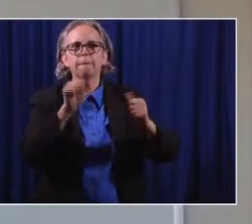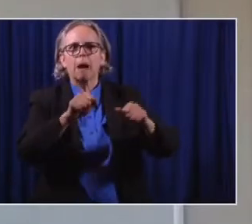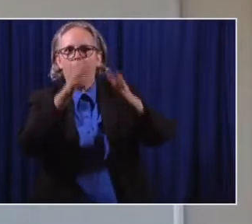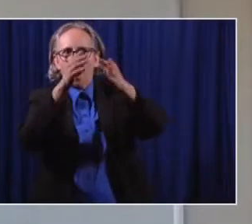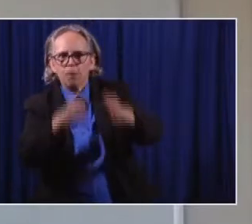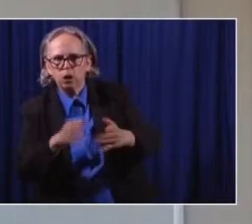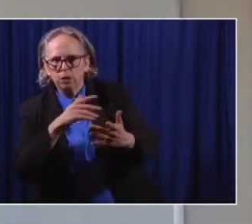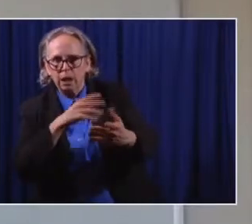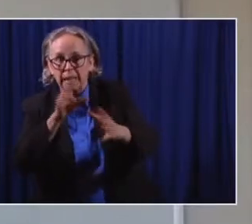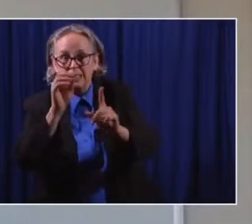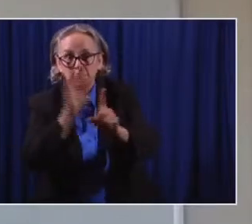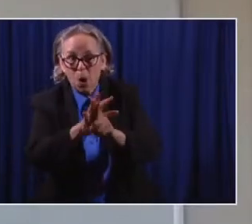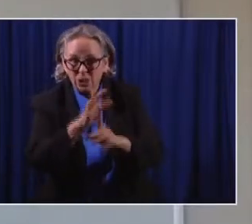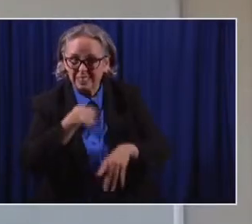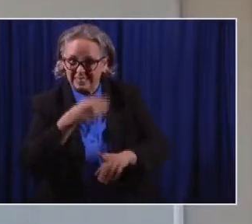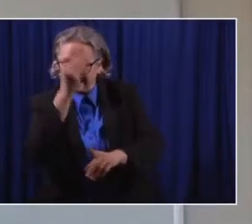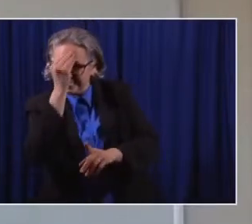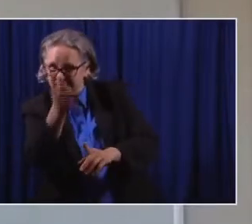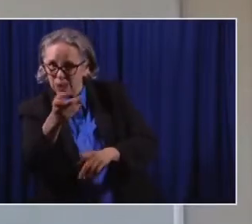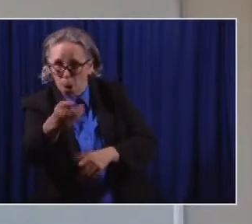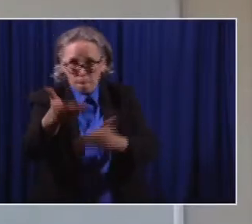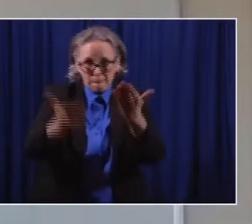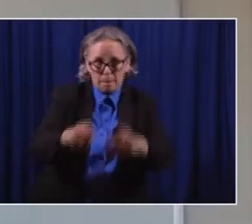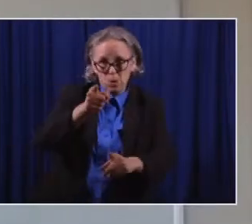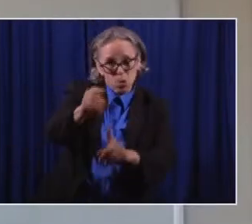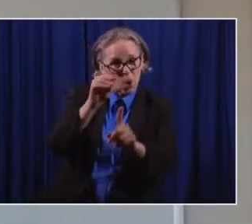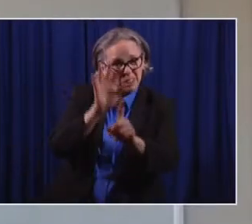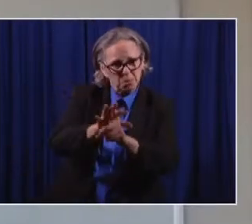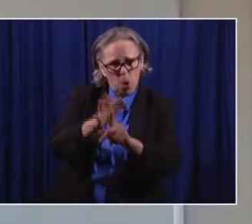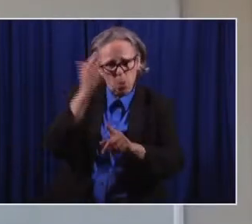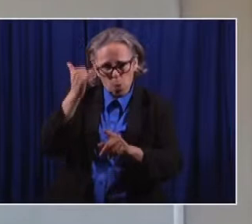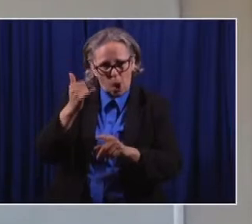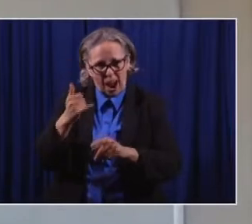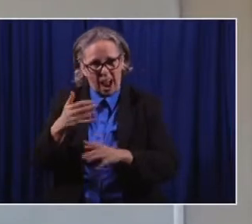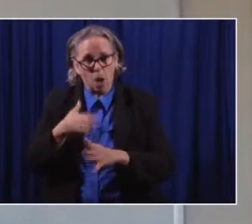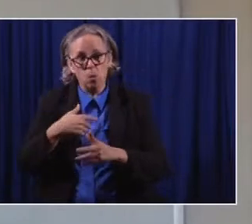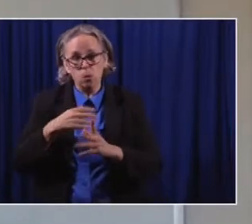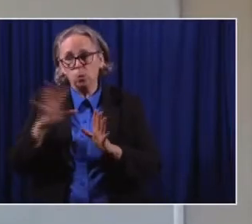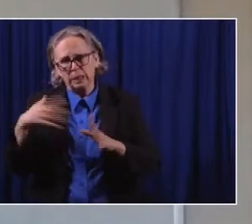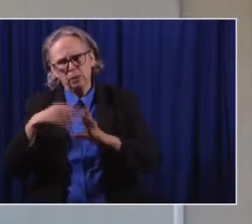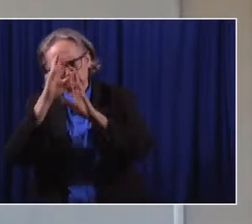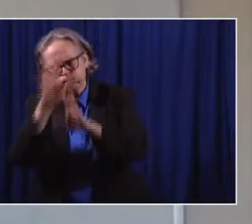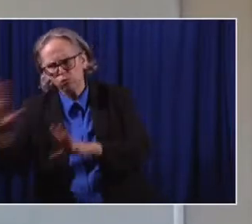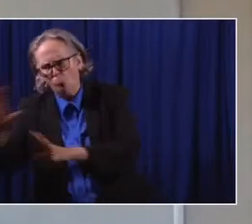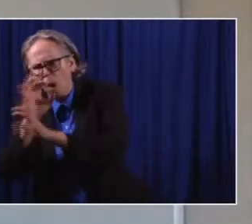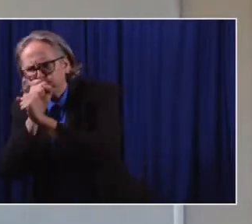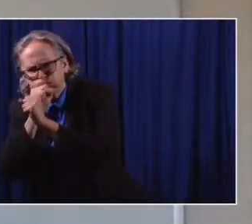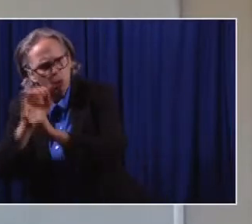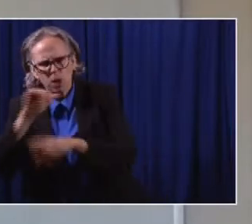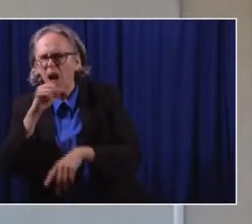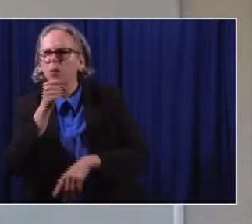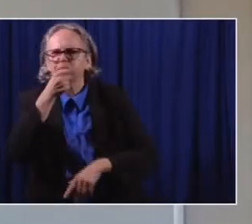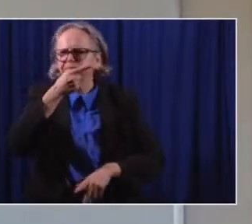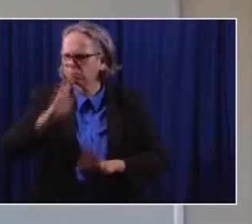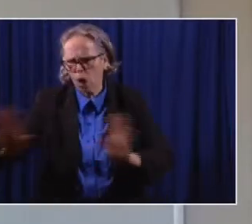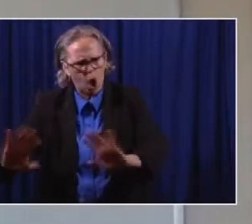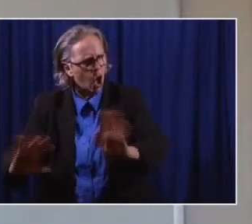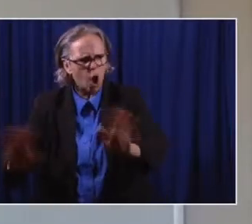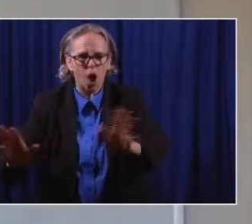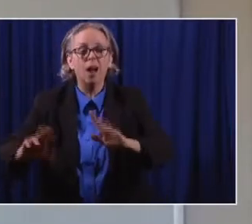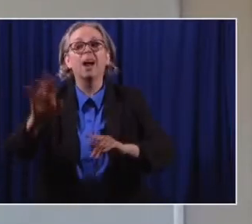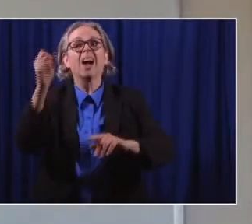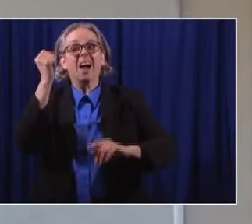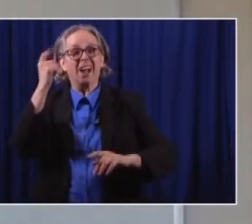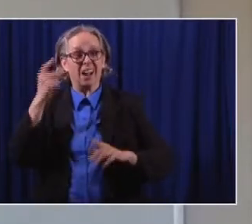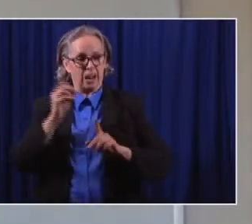of their exposure, remaining confidentiality, very important for the case. But also it gives